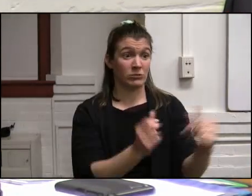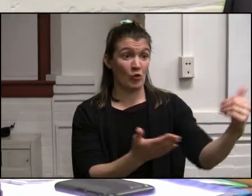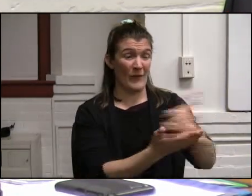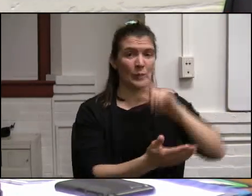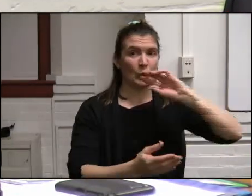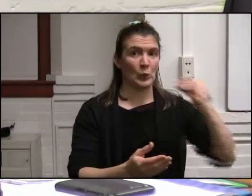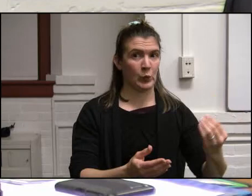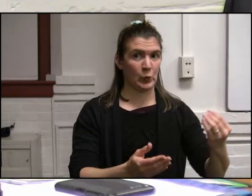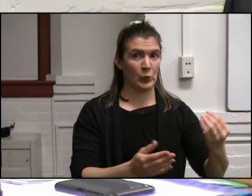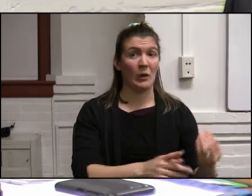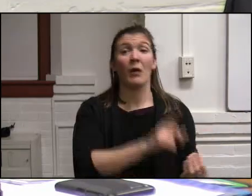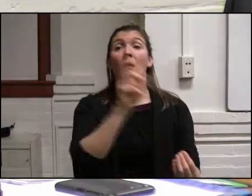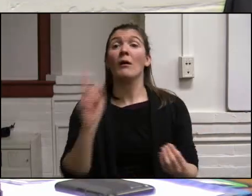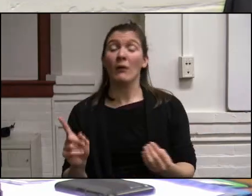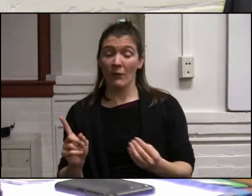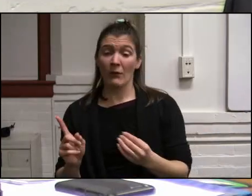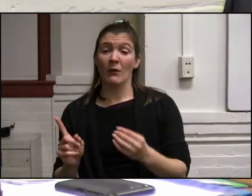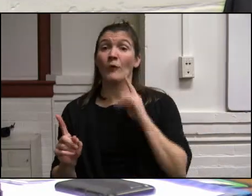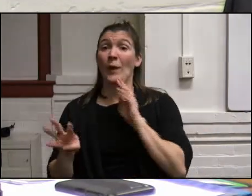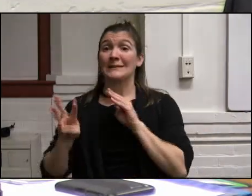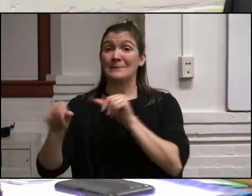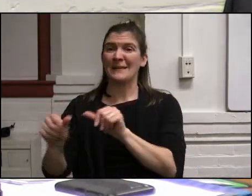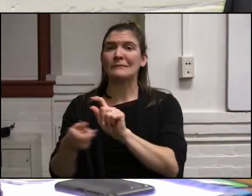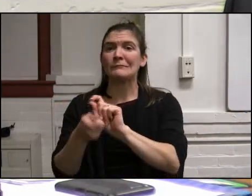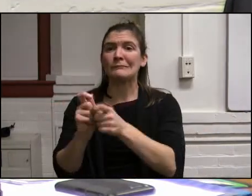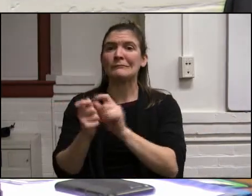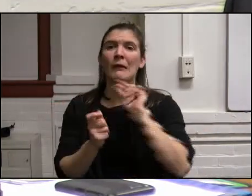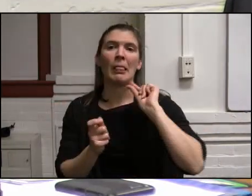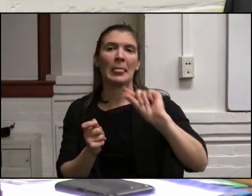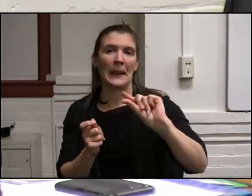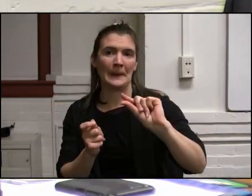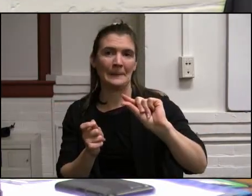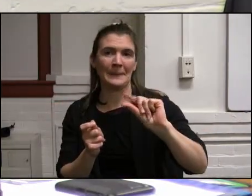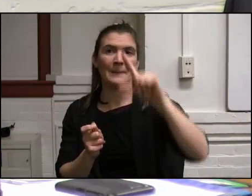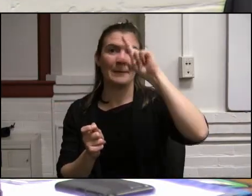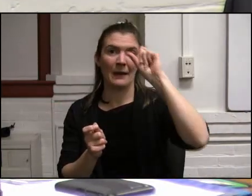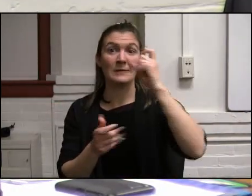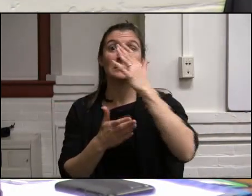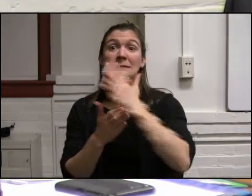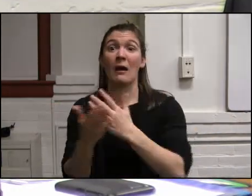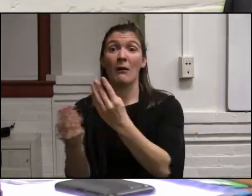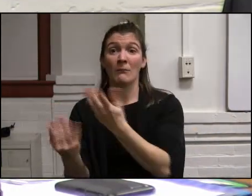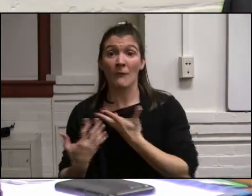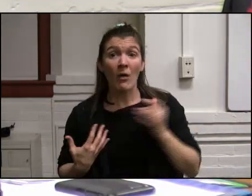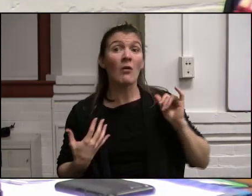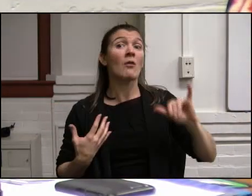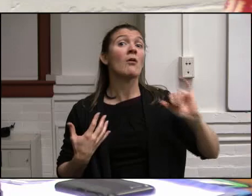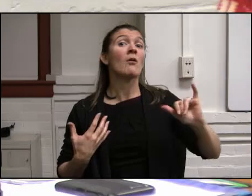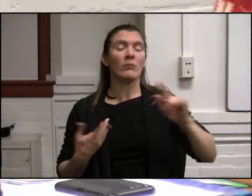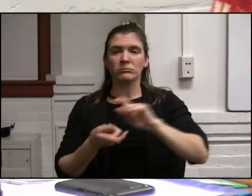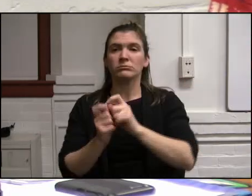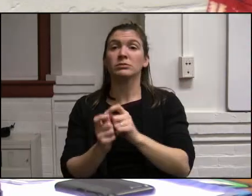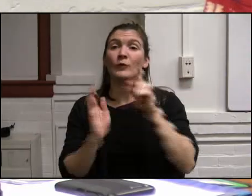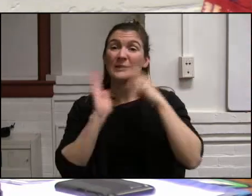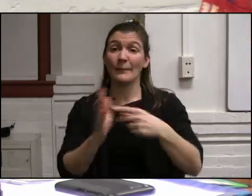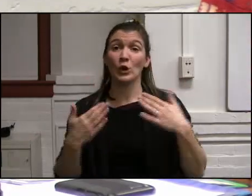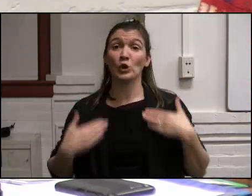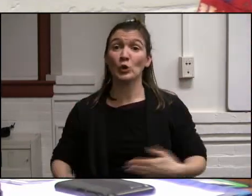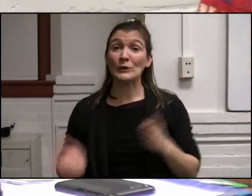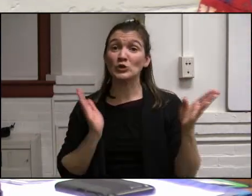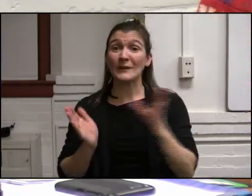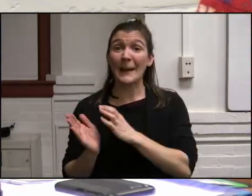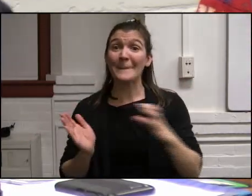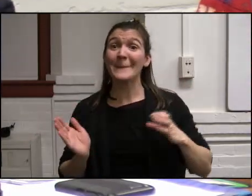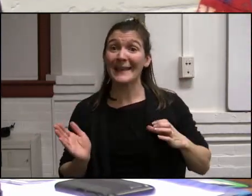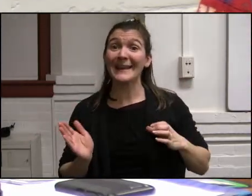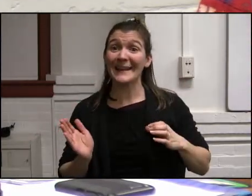There were a couple of very minor changes made on the expenditure side based on information that came to you from others. So The Human Services Committee